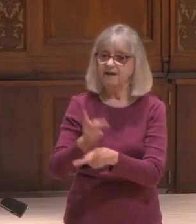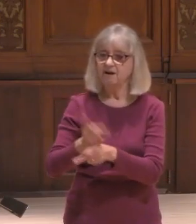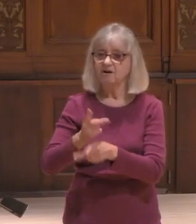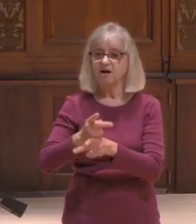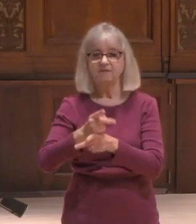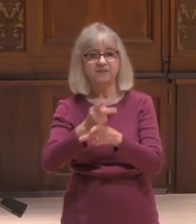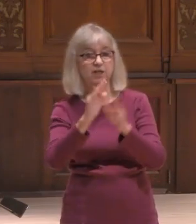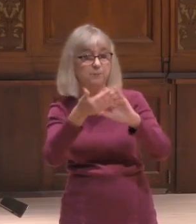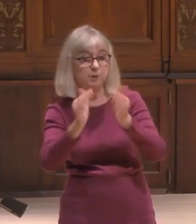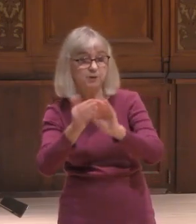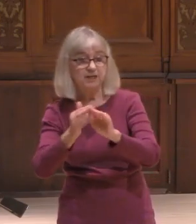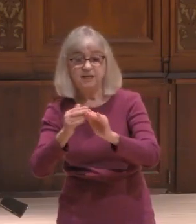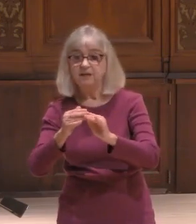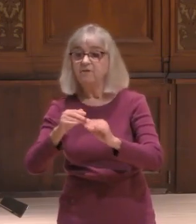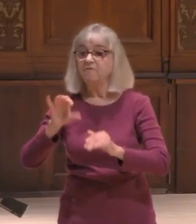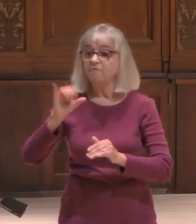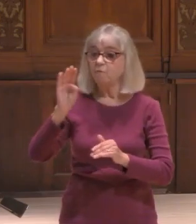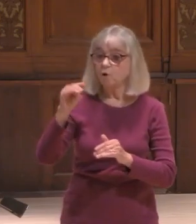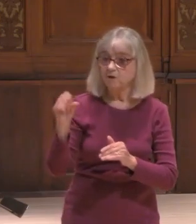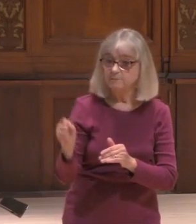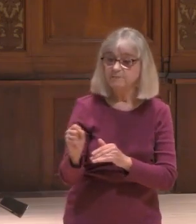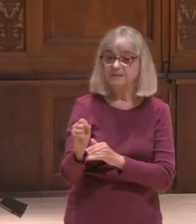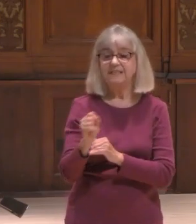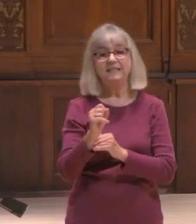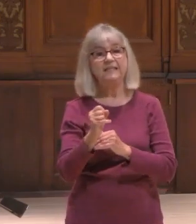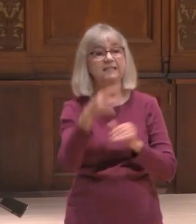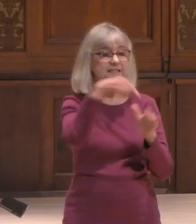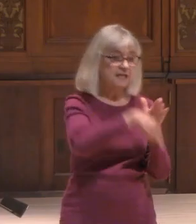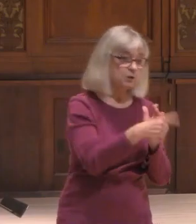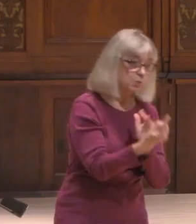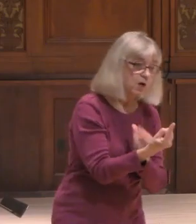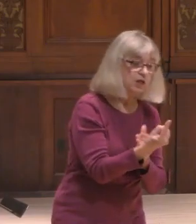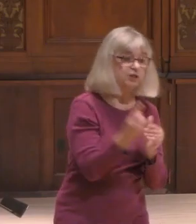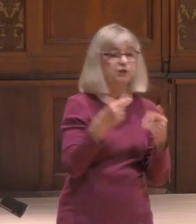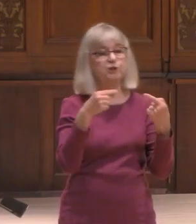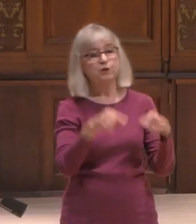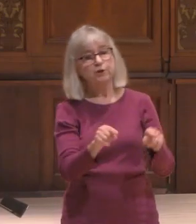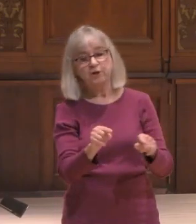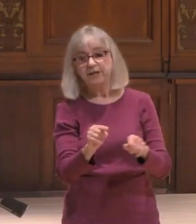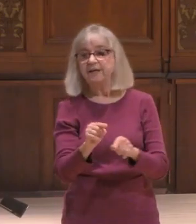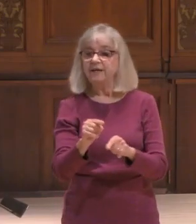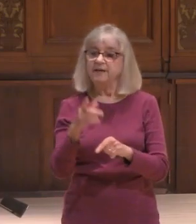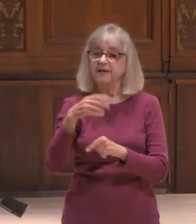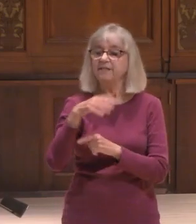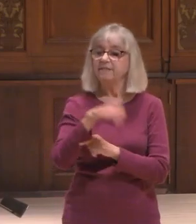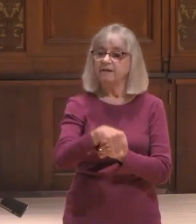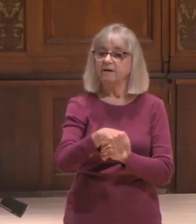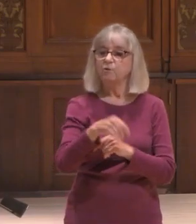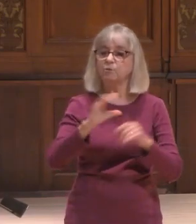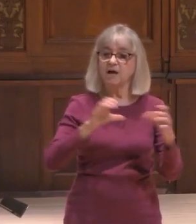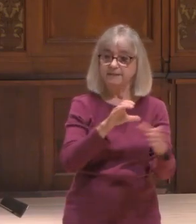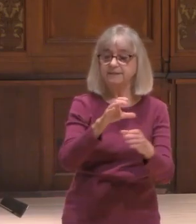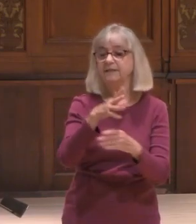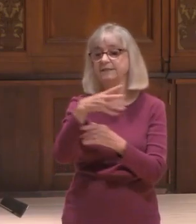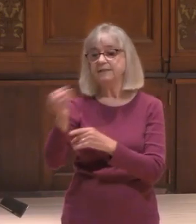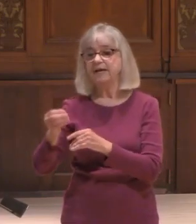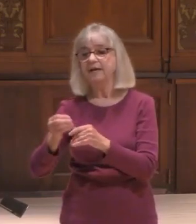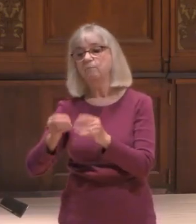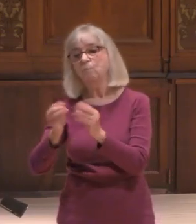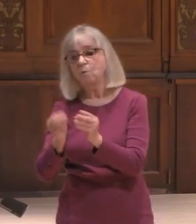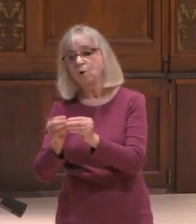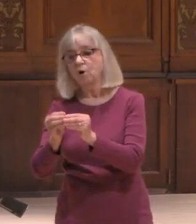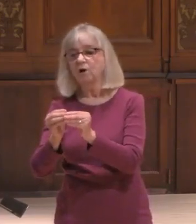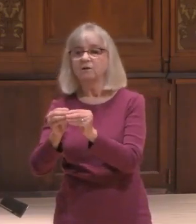intense ones during the crisis, more ordinary ones during calmer times, that wonderful feeling of coming to